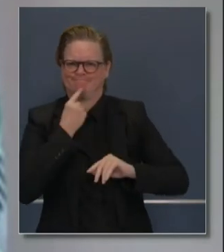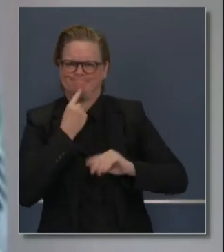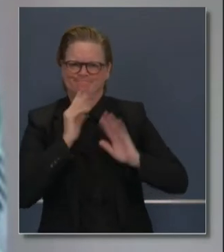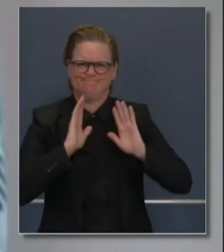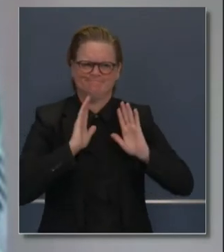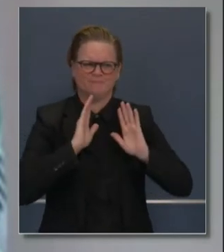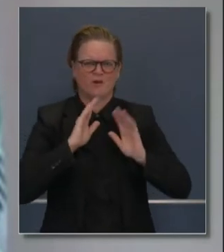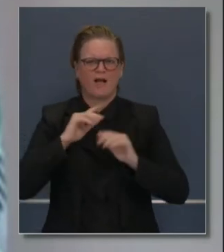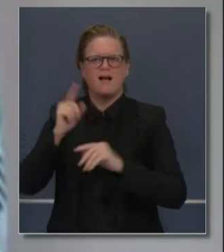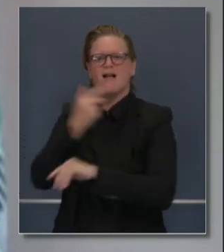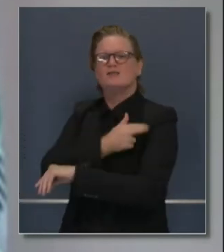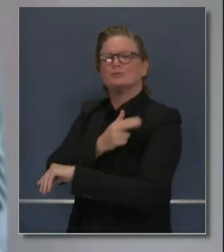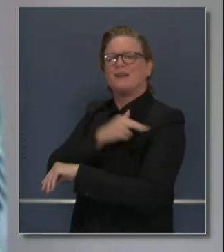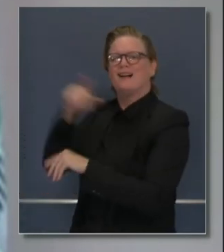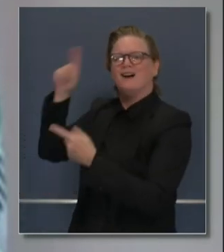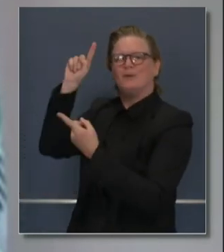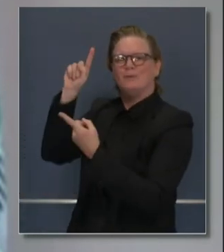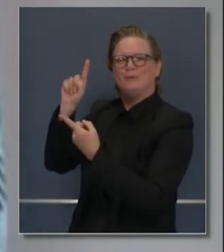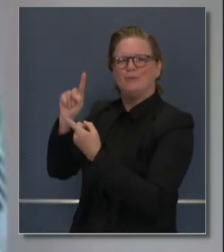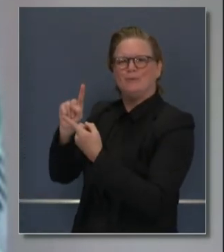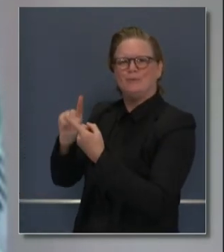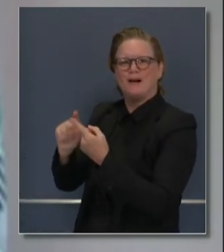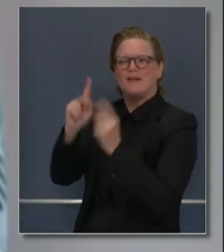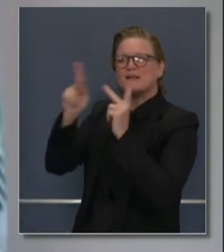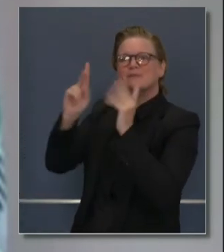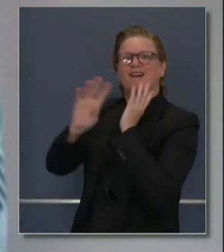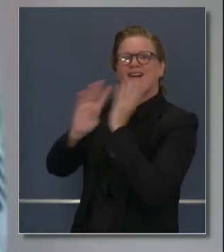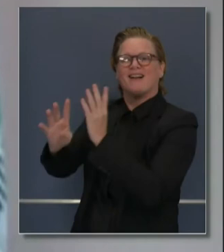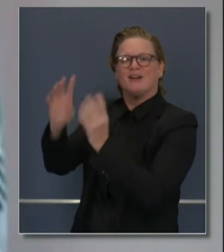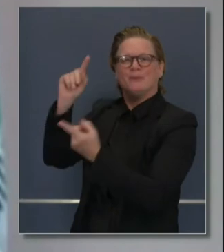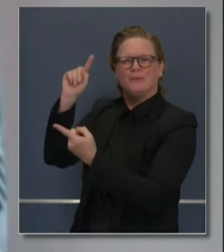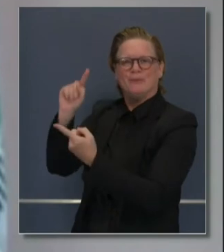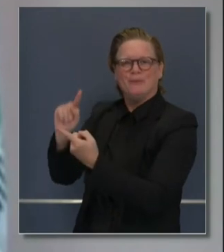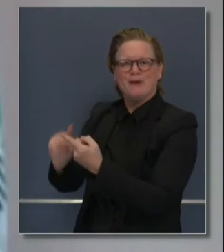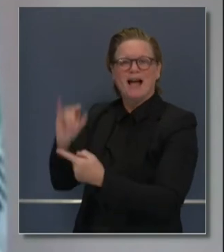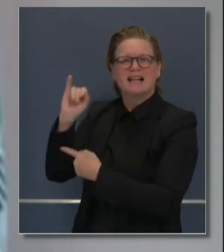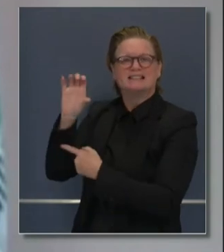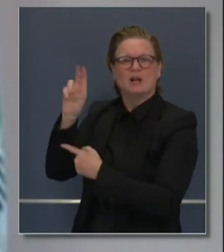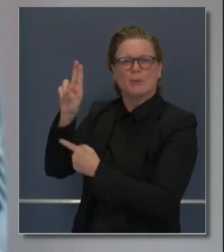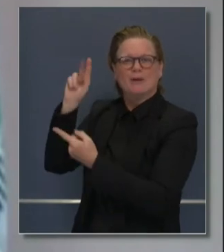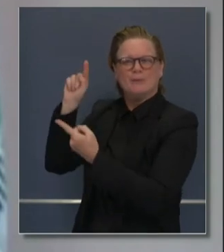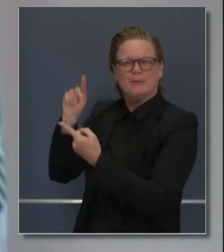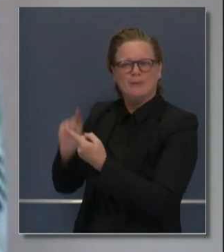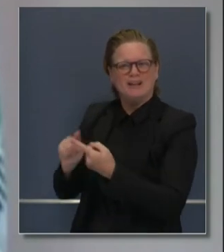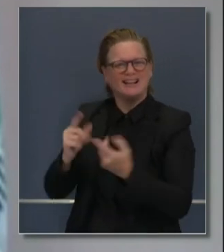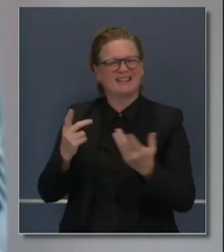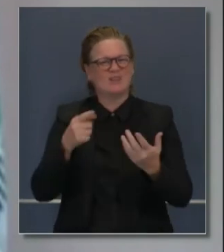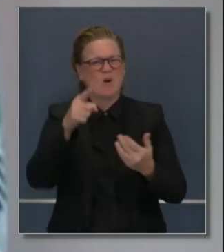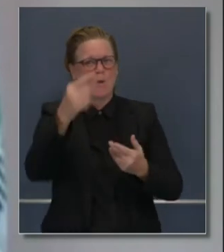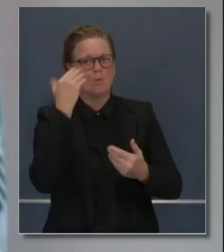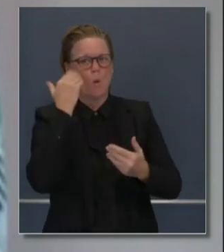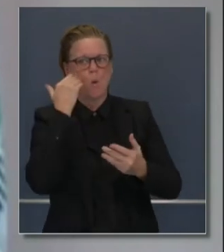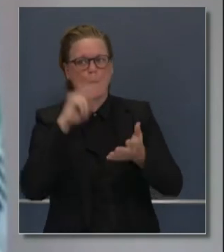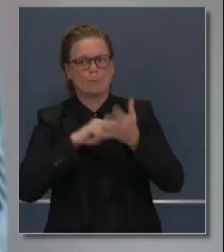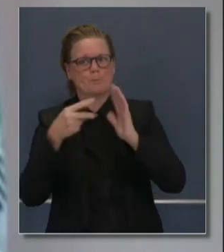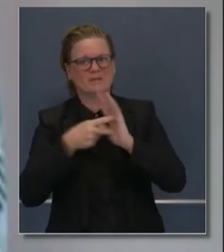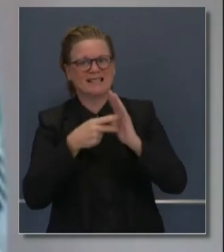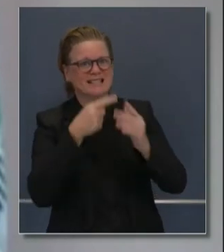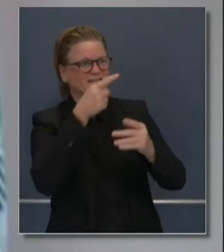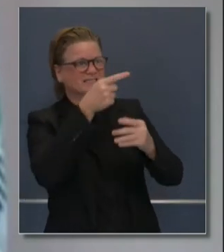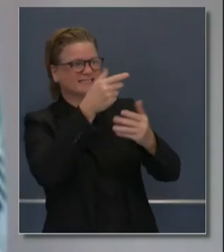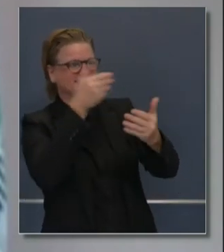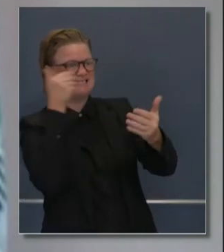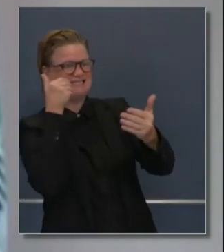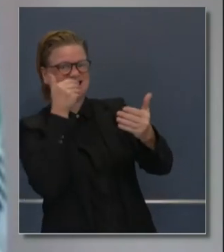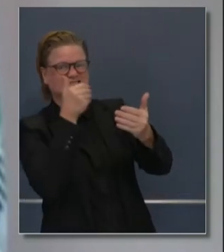of the vaccine, I think California can do it. But we are really in a different situation with transmission than we've ever faced before. And it